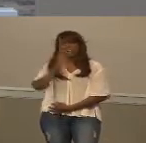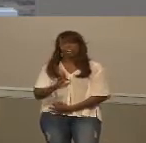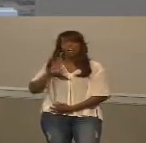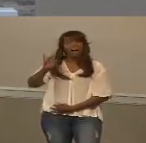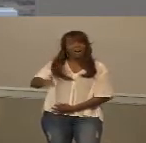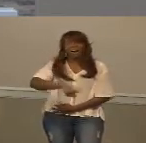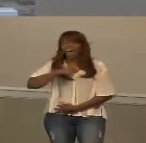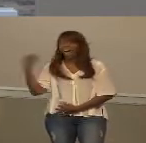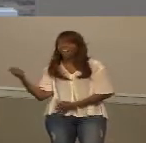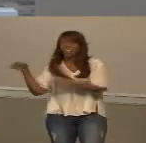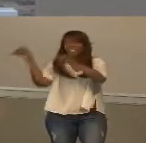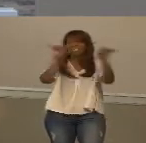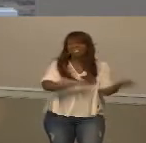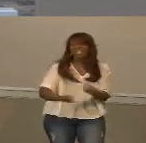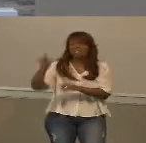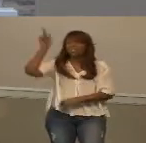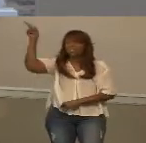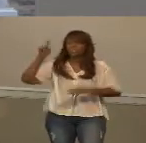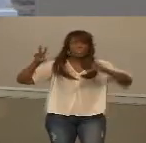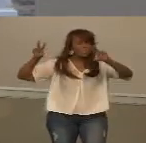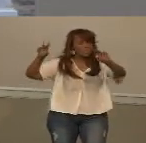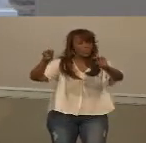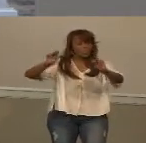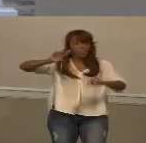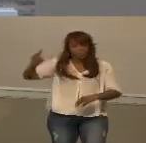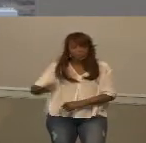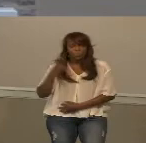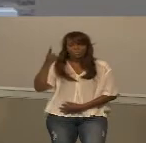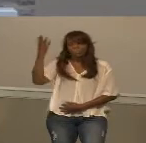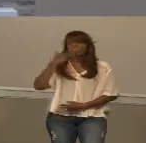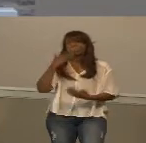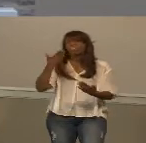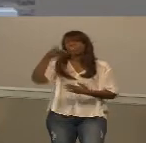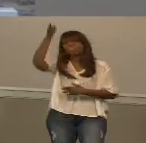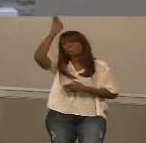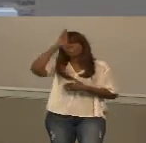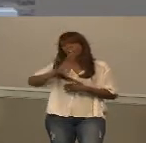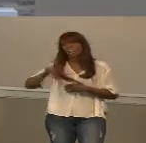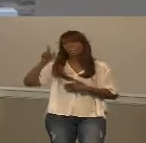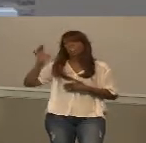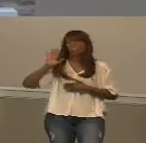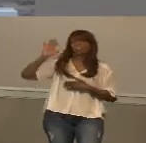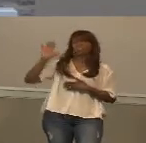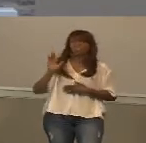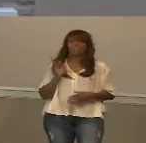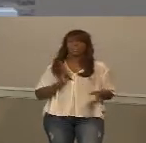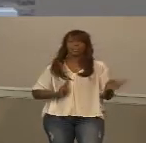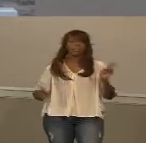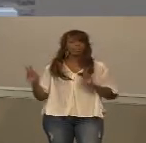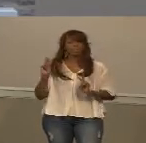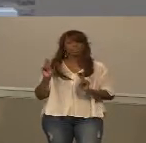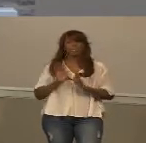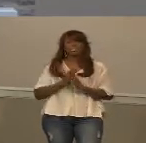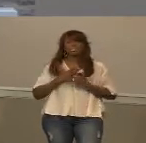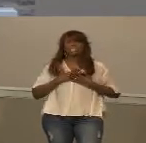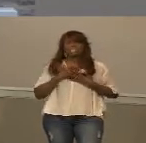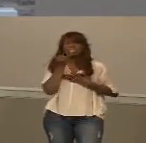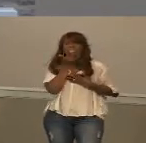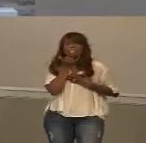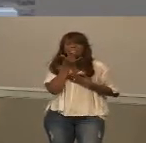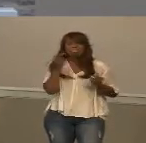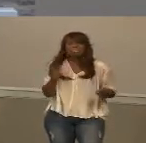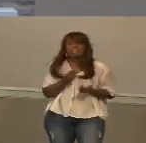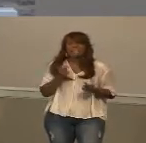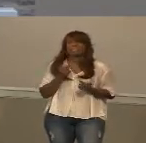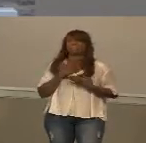there is no other before you, oh God. And we thank you, God, that we are your people. We confess our sins before you and